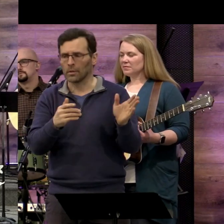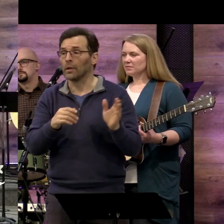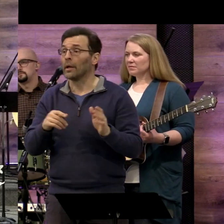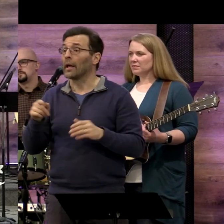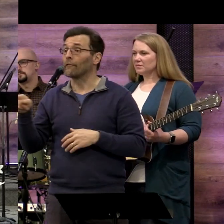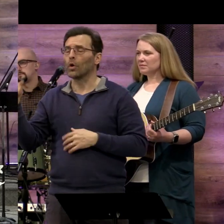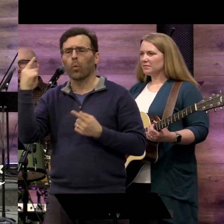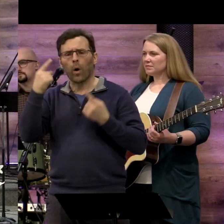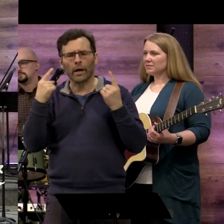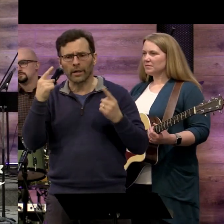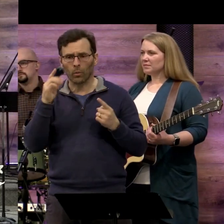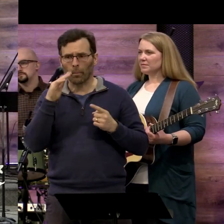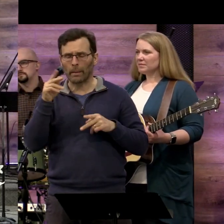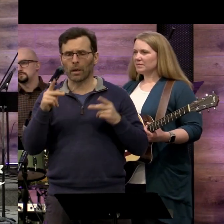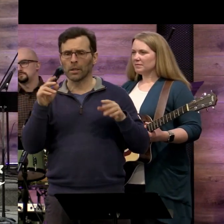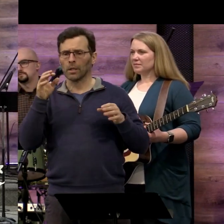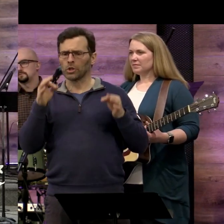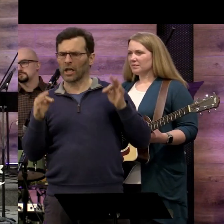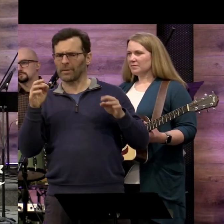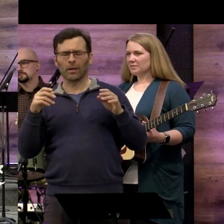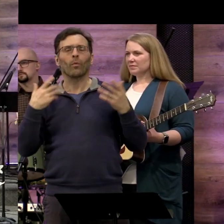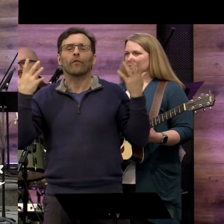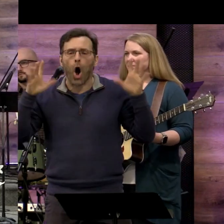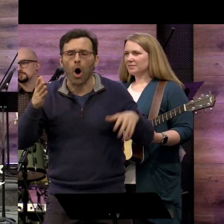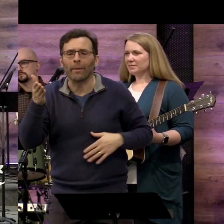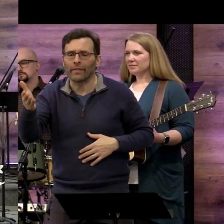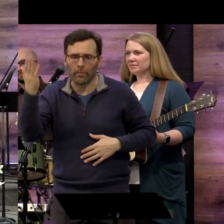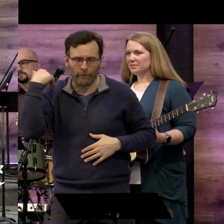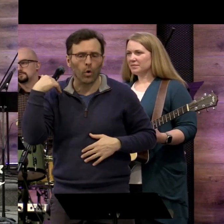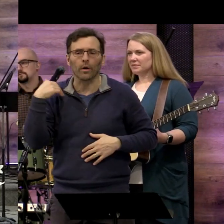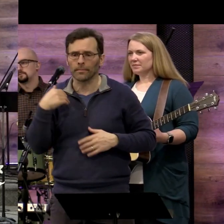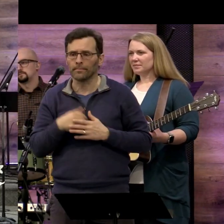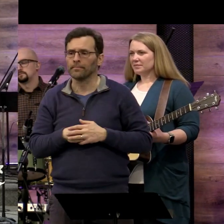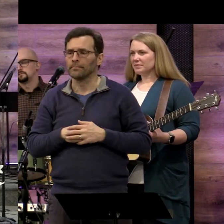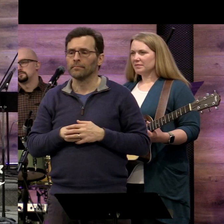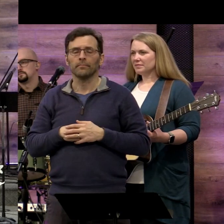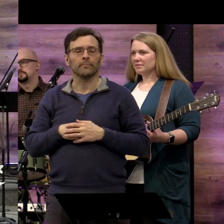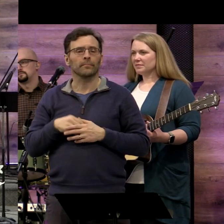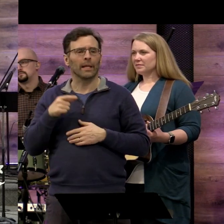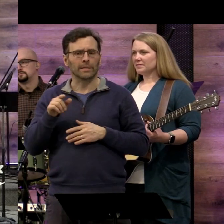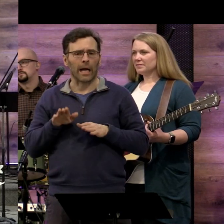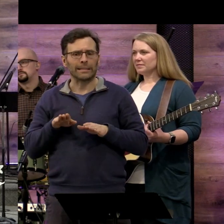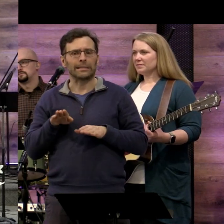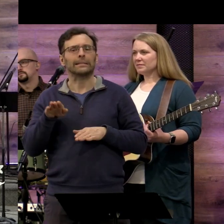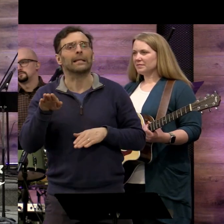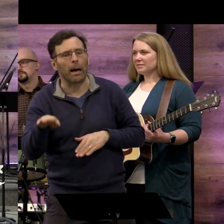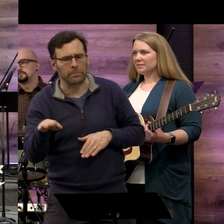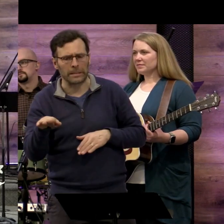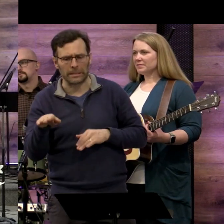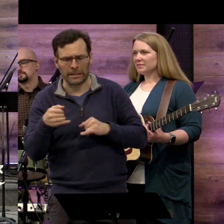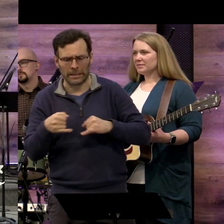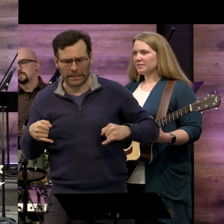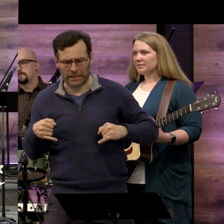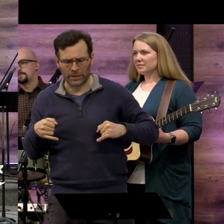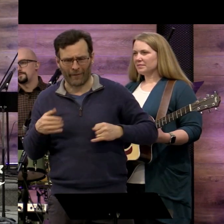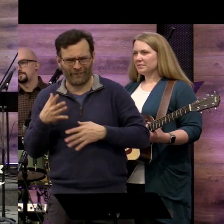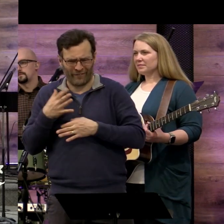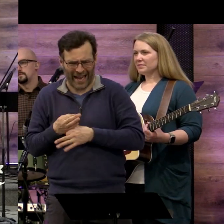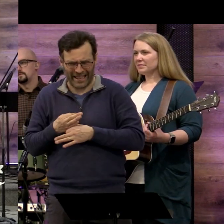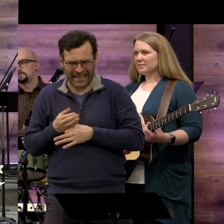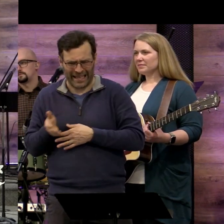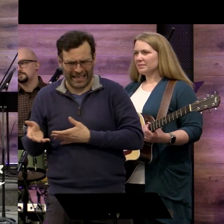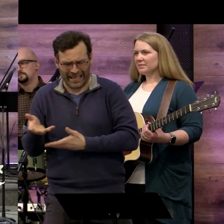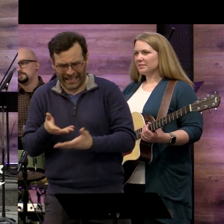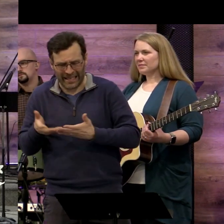If you're wondering, will people judge me or think I'm weird? No, we've all been there before. It is a monumental step to cross that line of faith, so to speak,